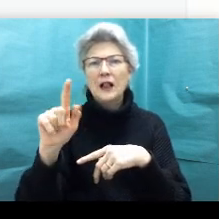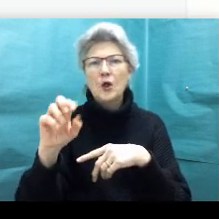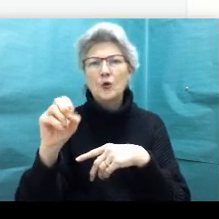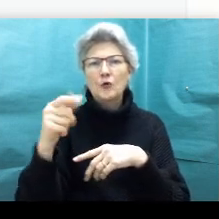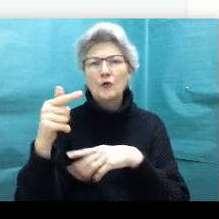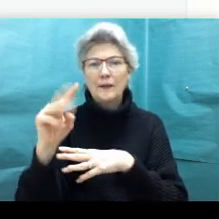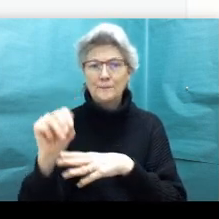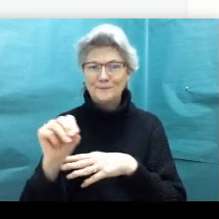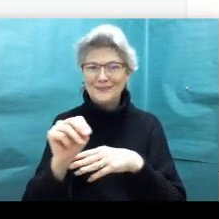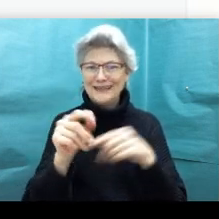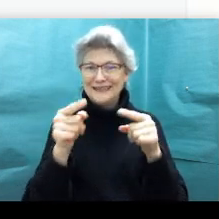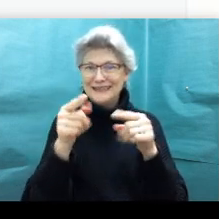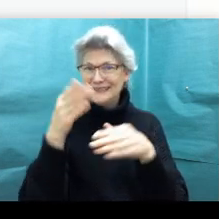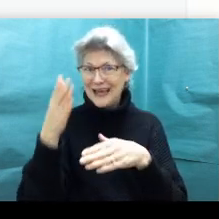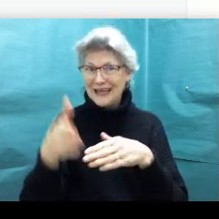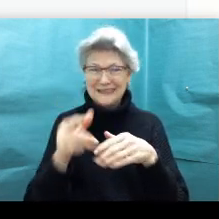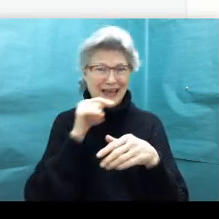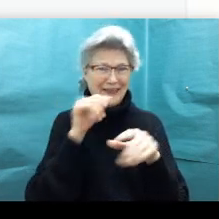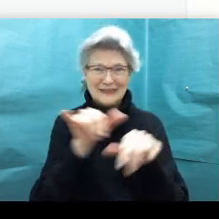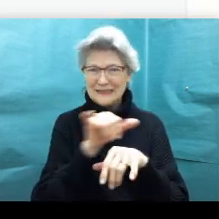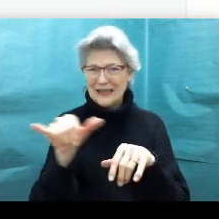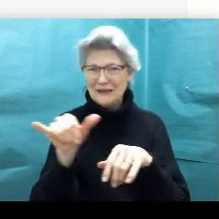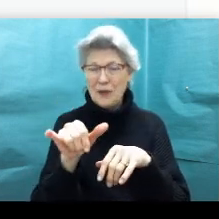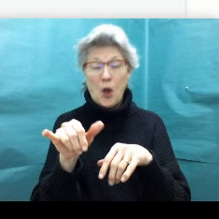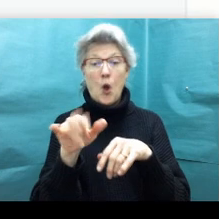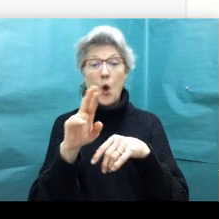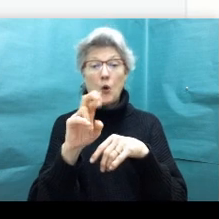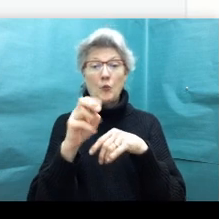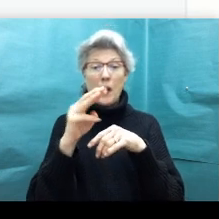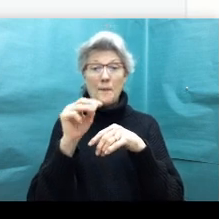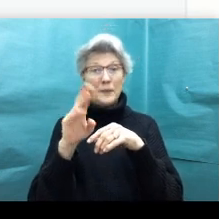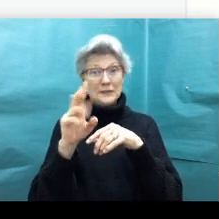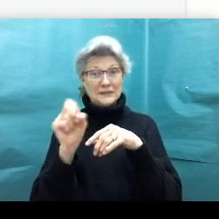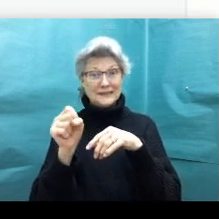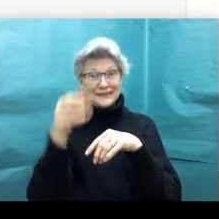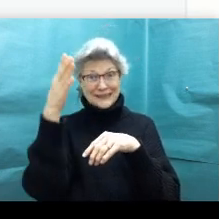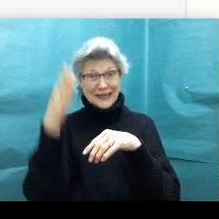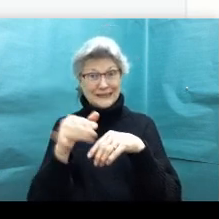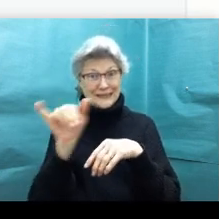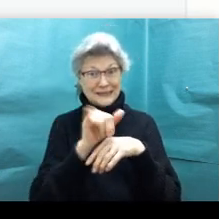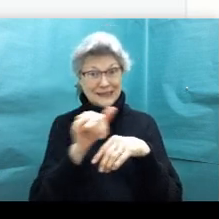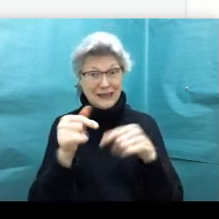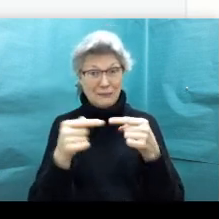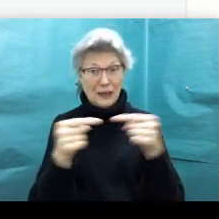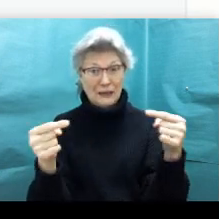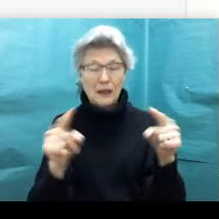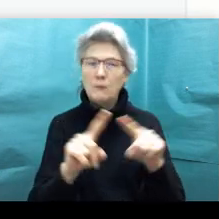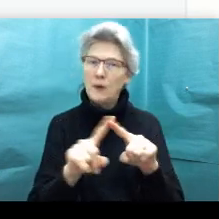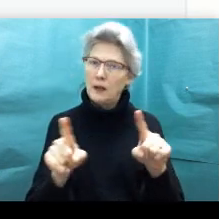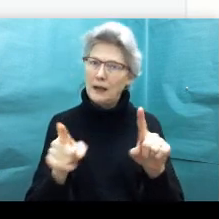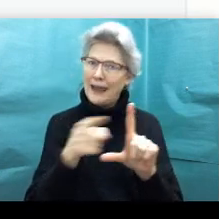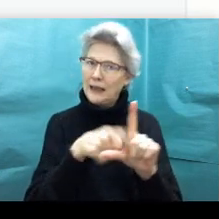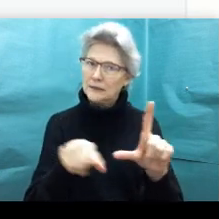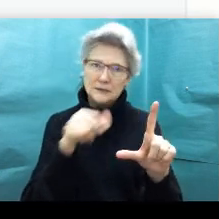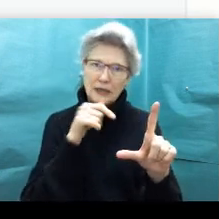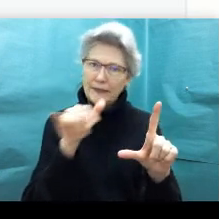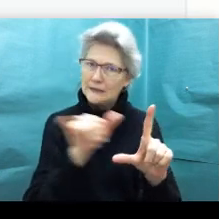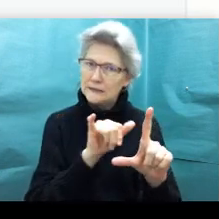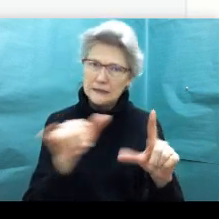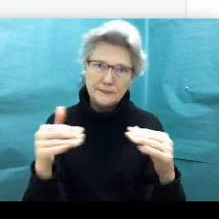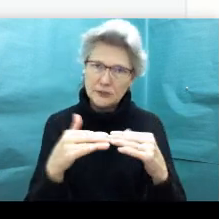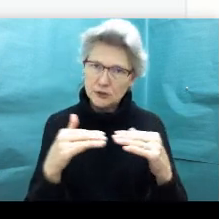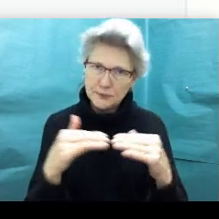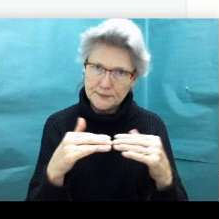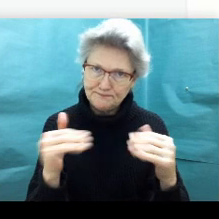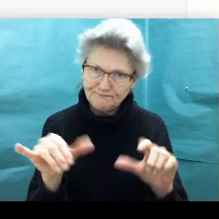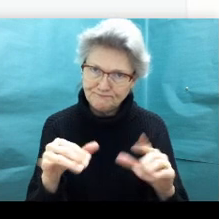not all the same length. A rhombus, oh look at that, the sides are the same length. However, the angles are not the same measurement,